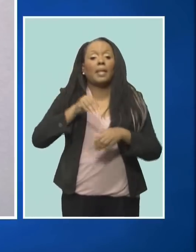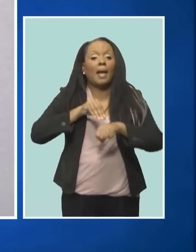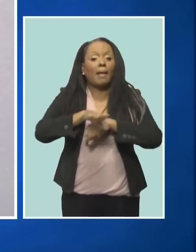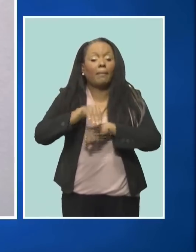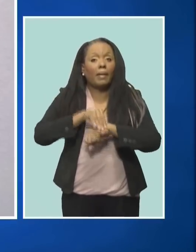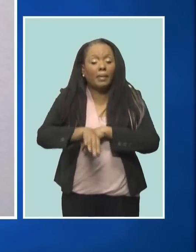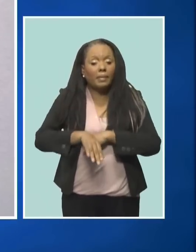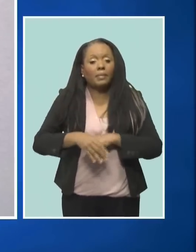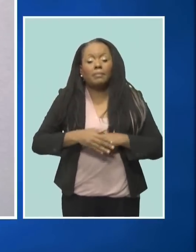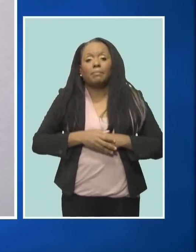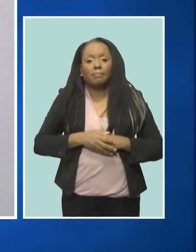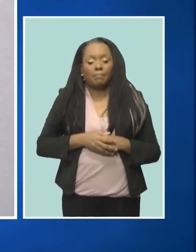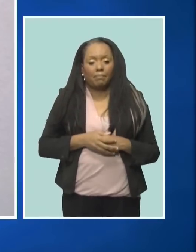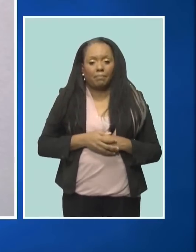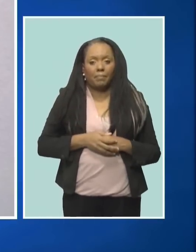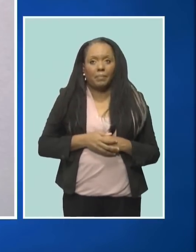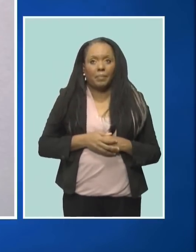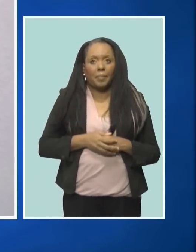to